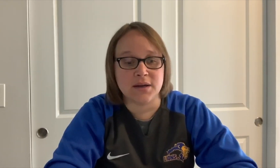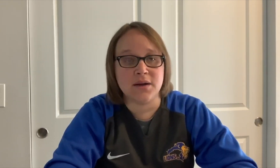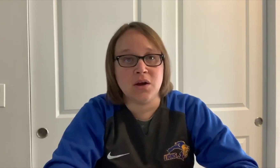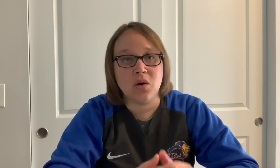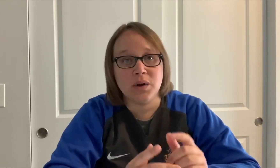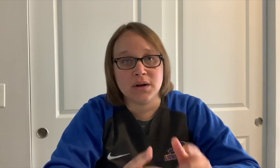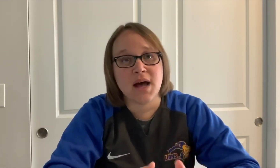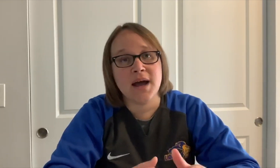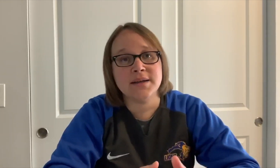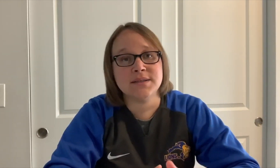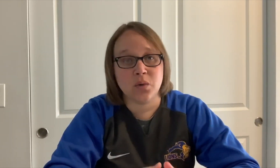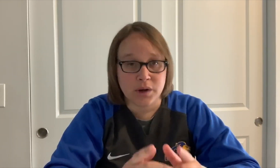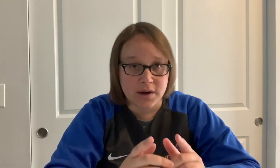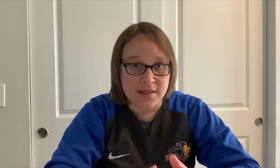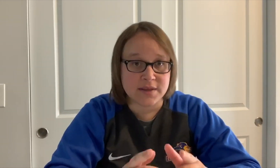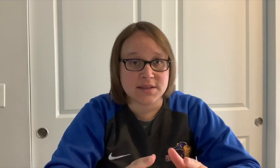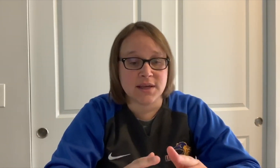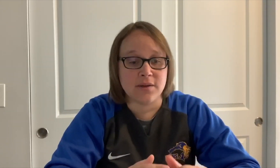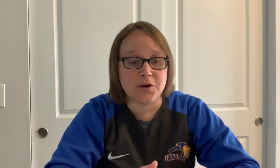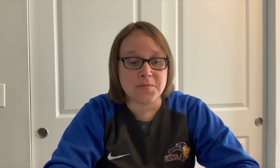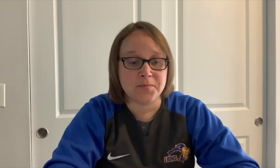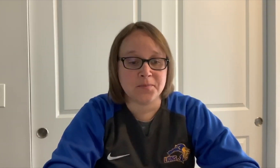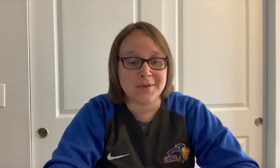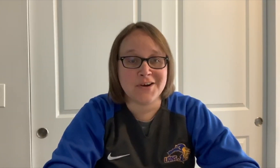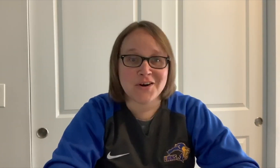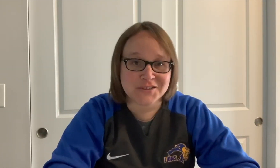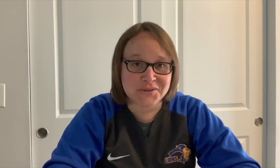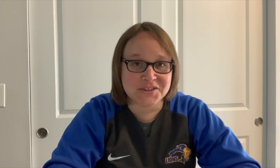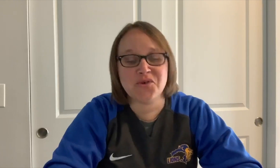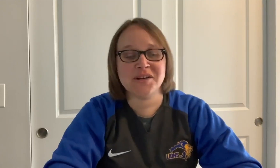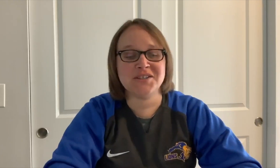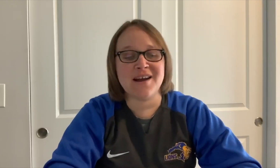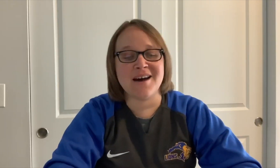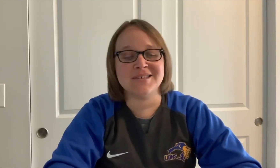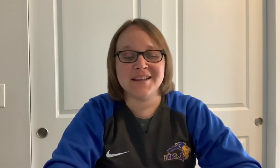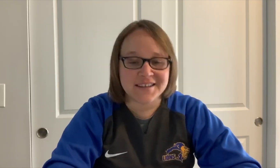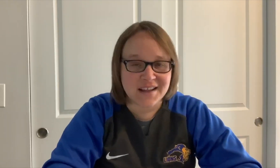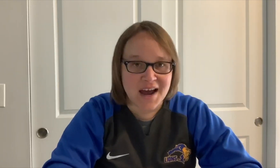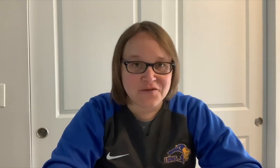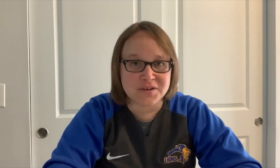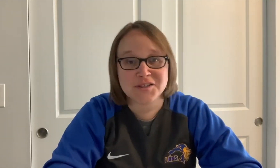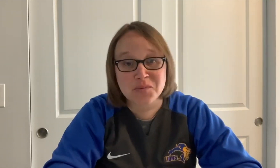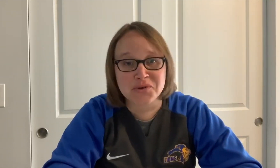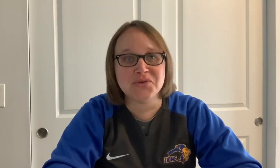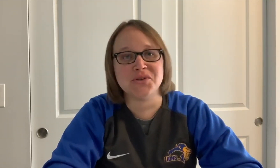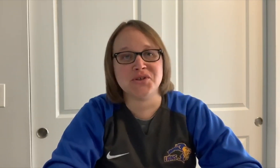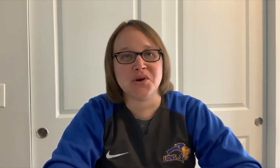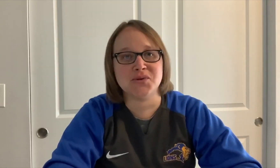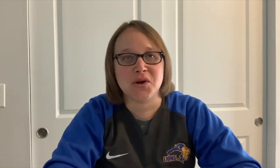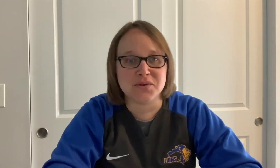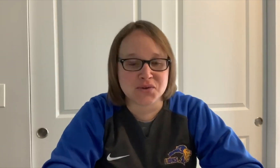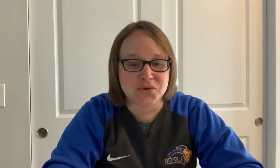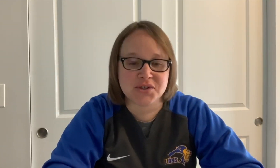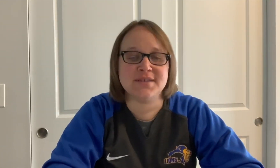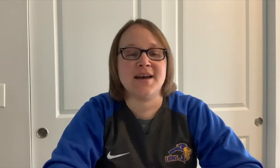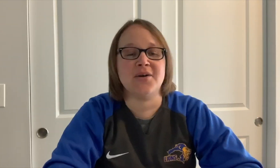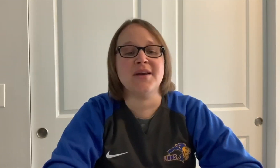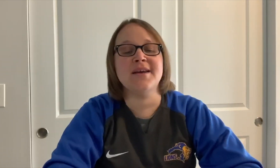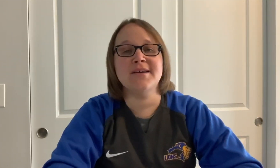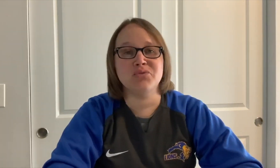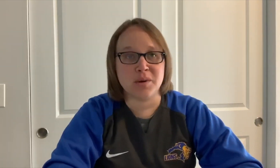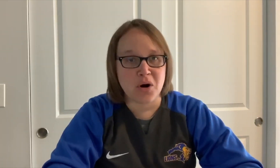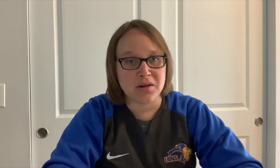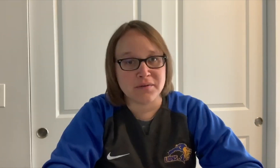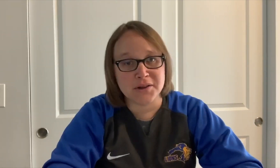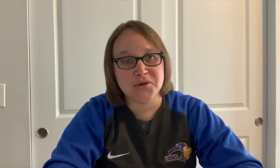mindset. We are Lions and we are in this together. Also, just a quick shout out to Lincoln Live for still producing shows during the school shutdown.